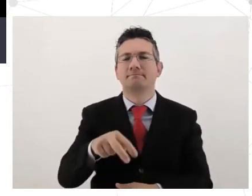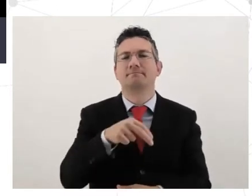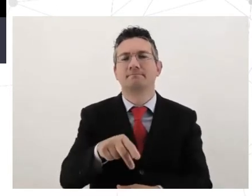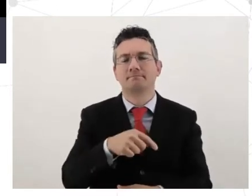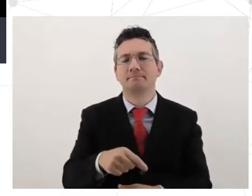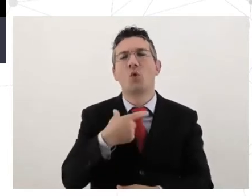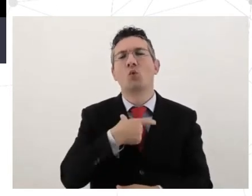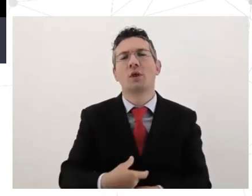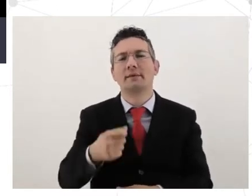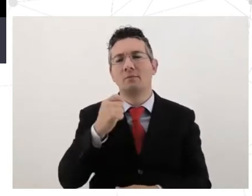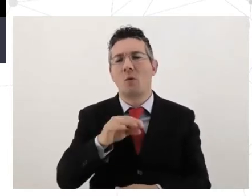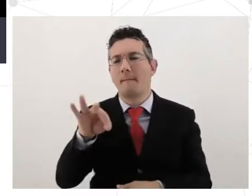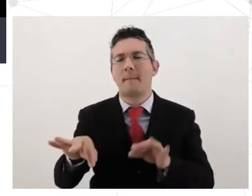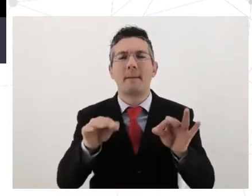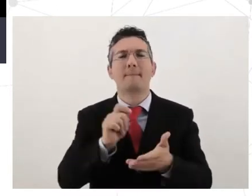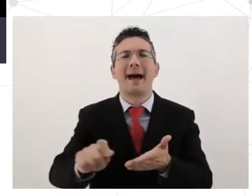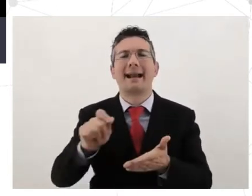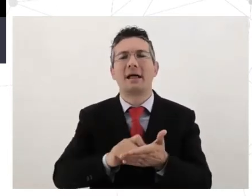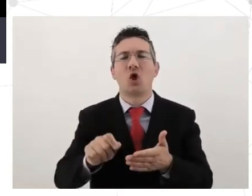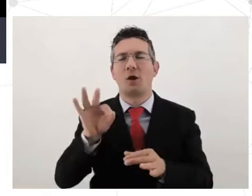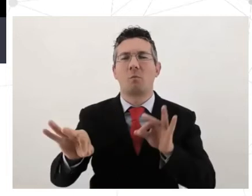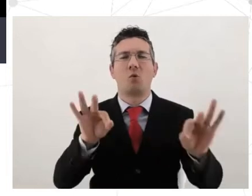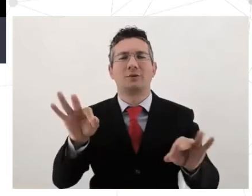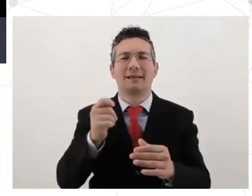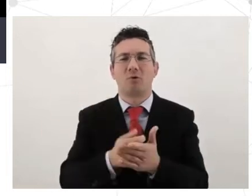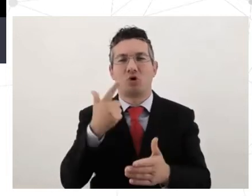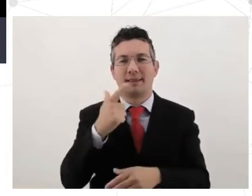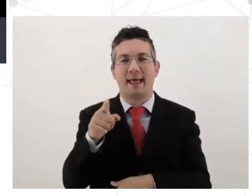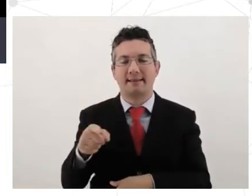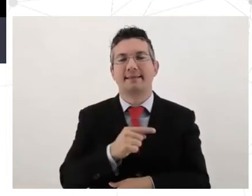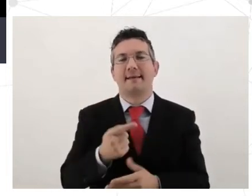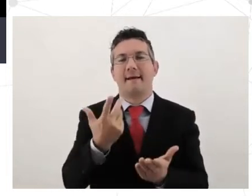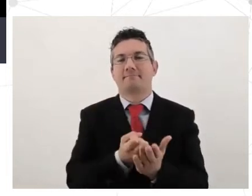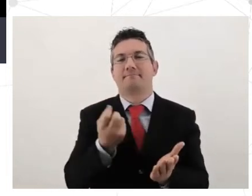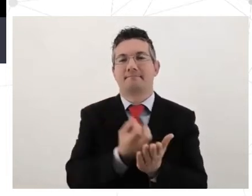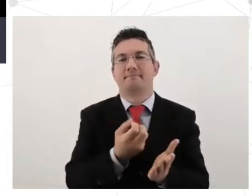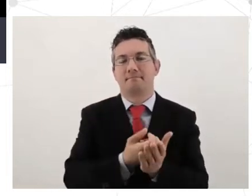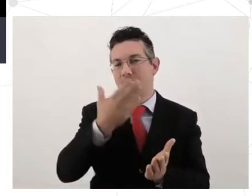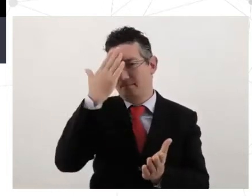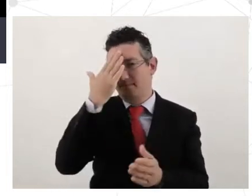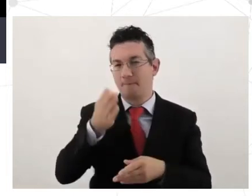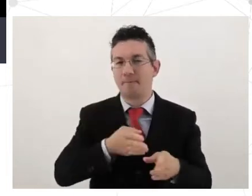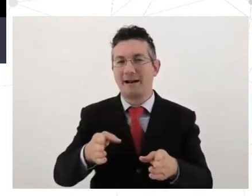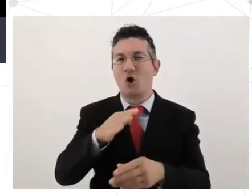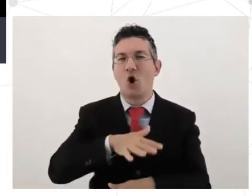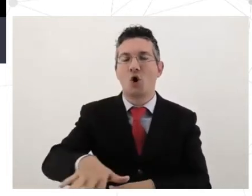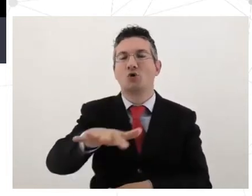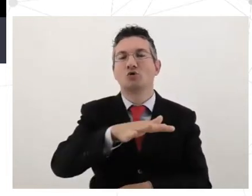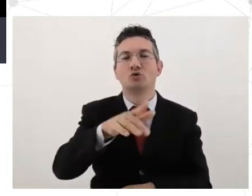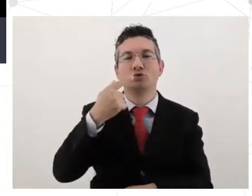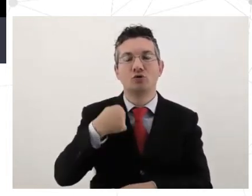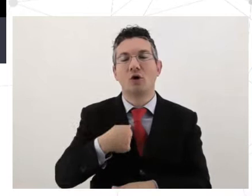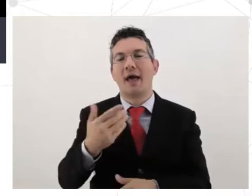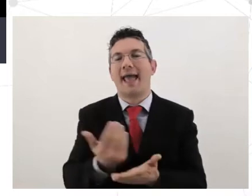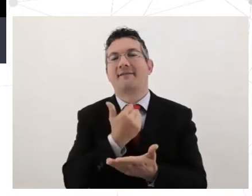Markers and beacons are then probably the next feature that you really want to get into. They allow the